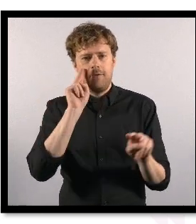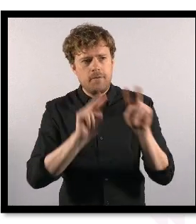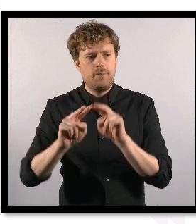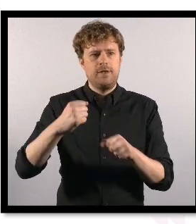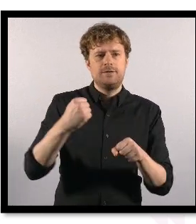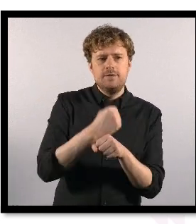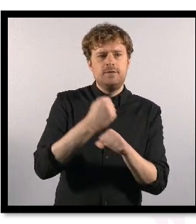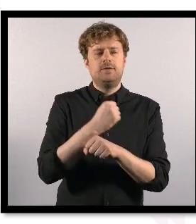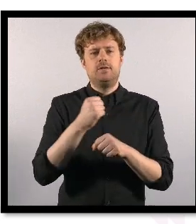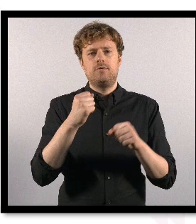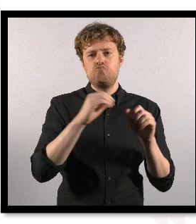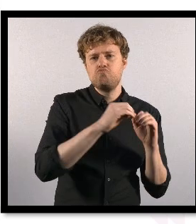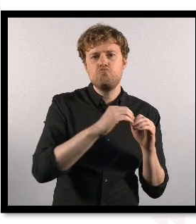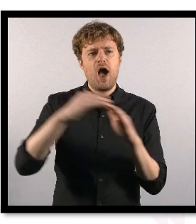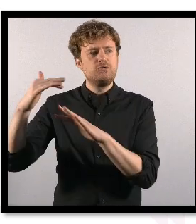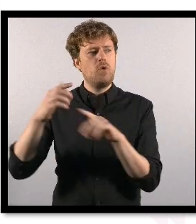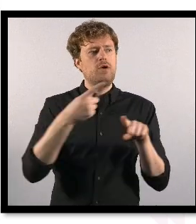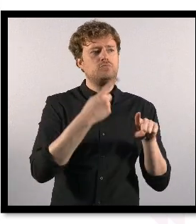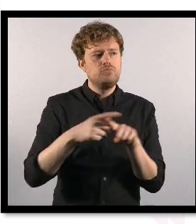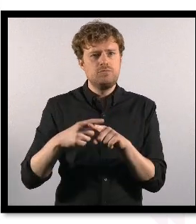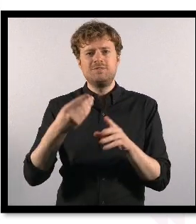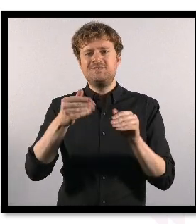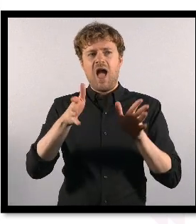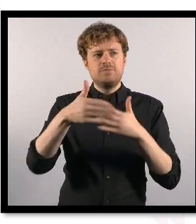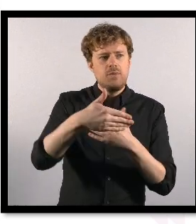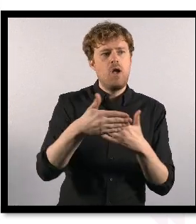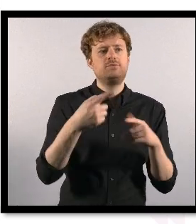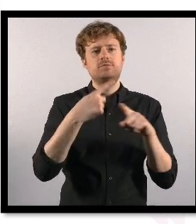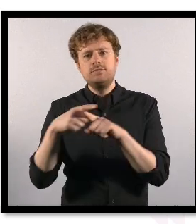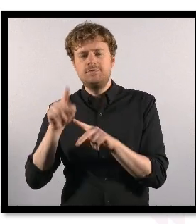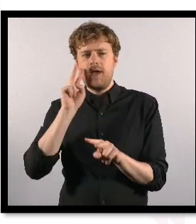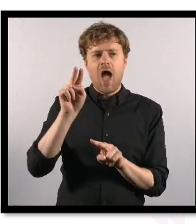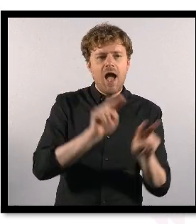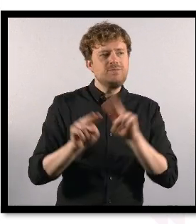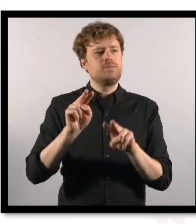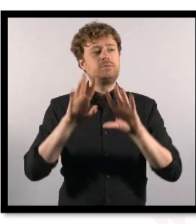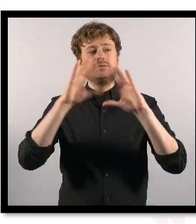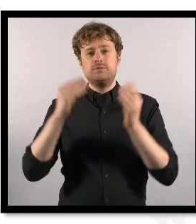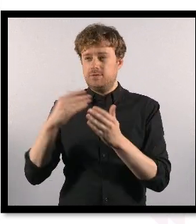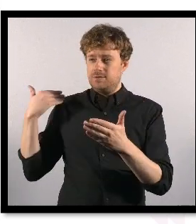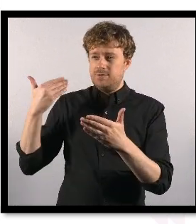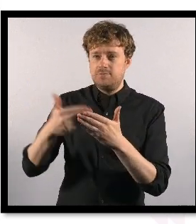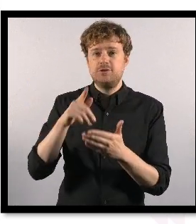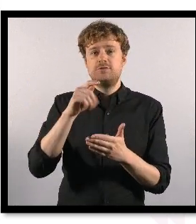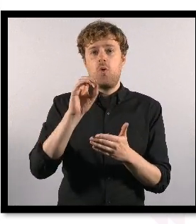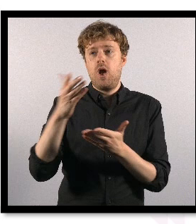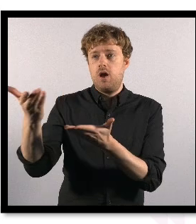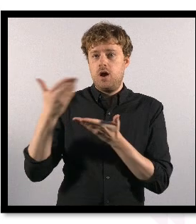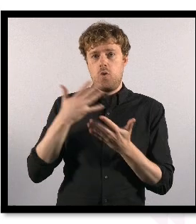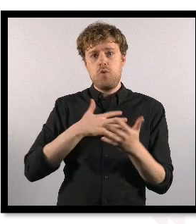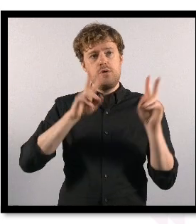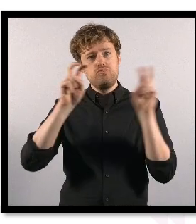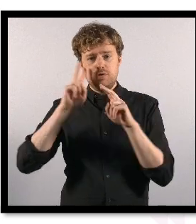enough, or if you found a gap that we haven't covered within our evaluation, open an issue on the TUC repository so we'll be able to address